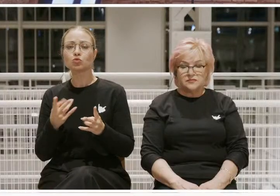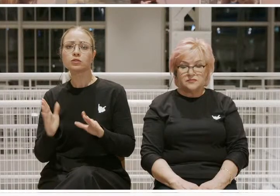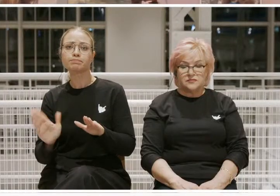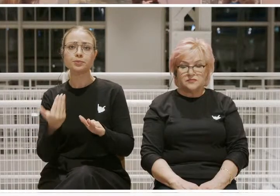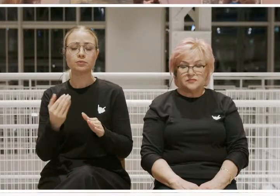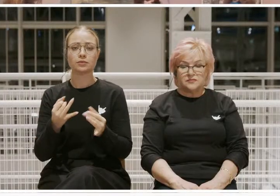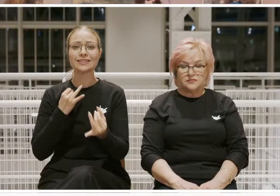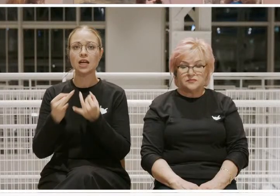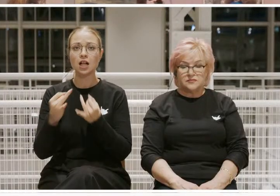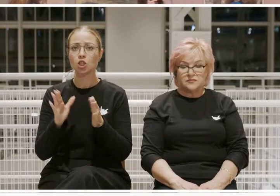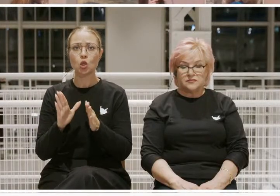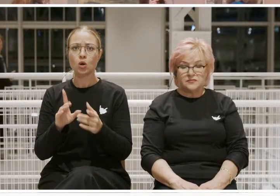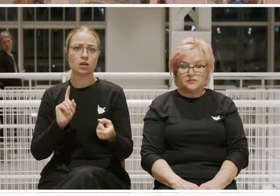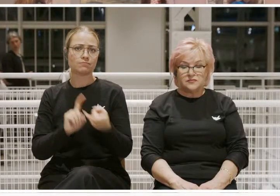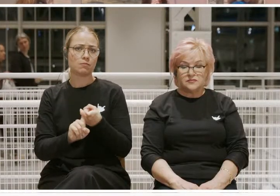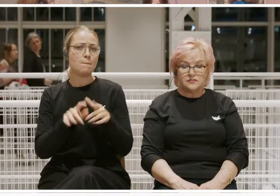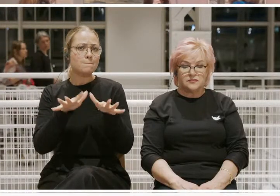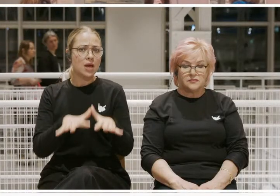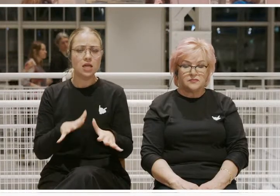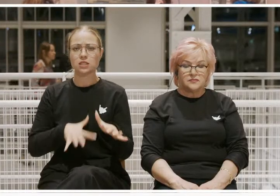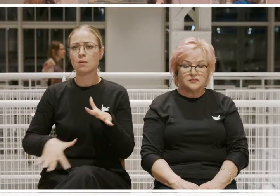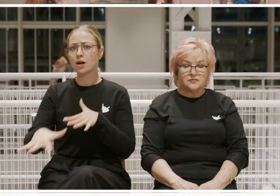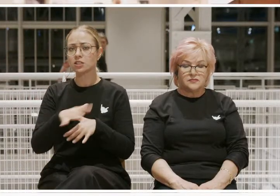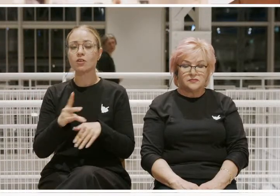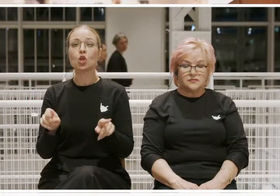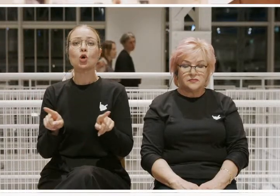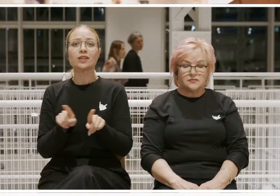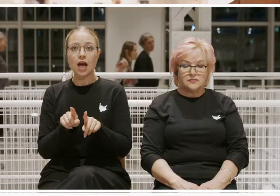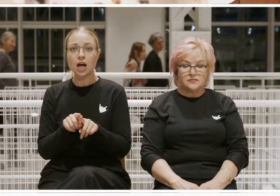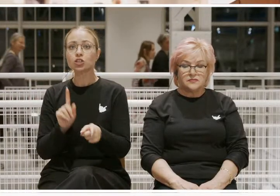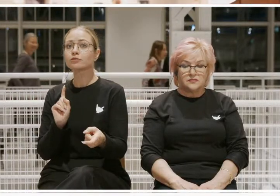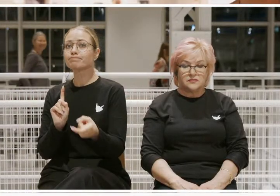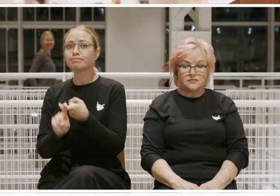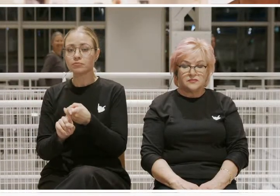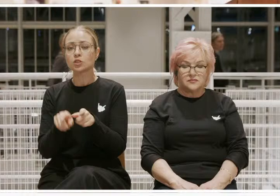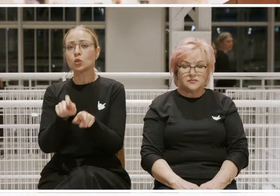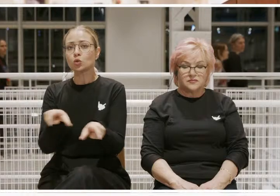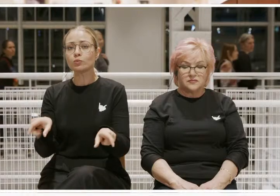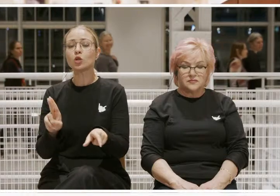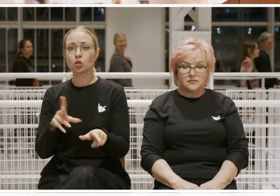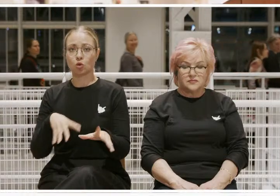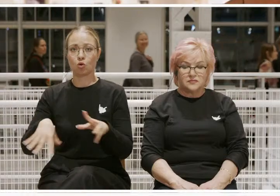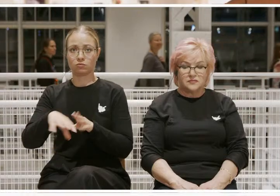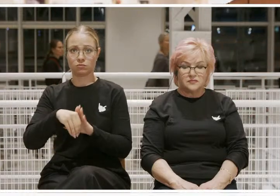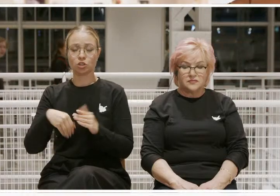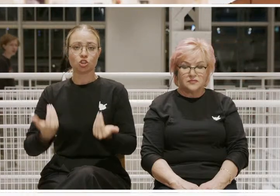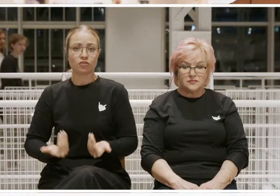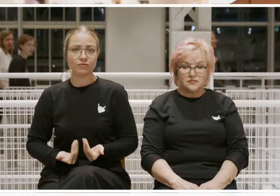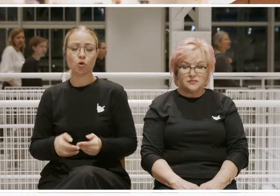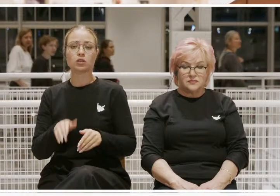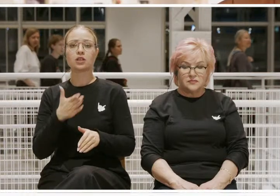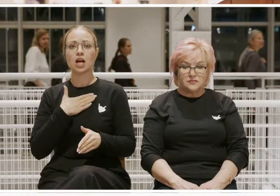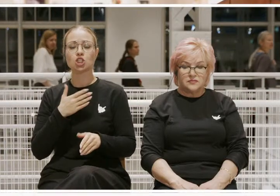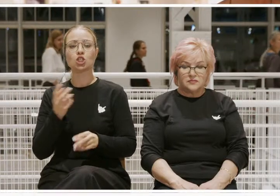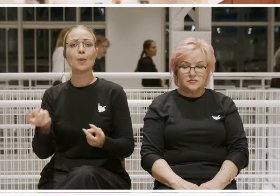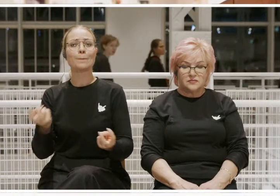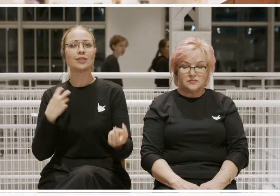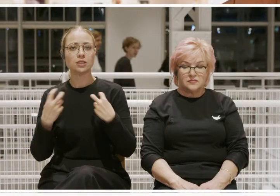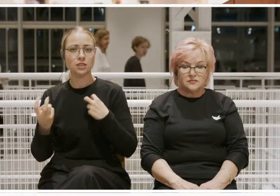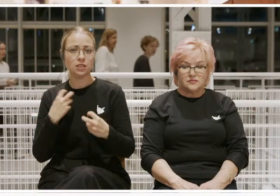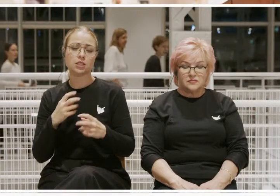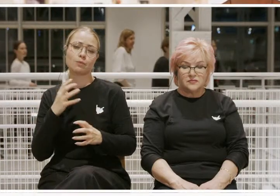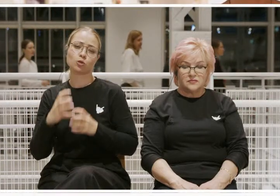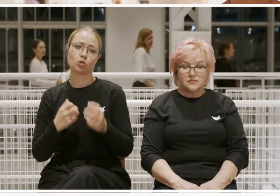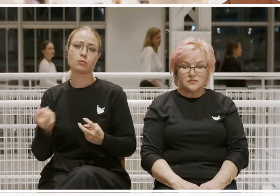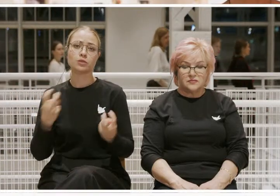with the people living at the place. Because the majority of the visitors here, although many international people do attend the Biennale, is a local